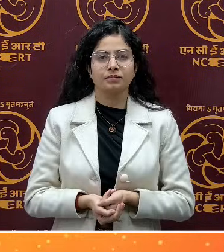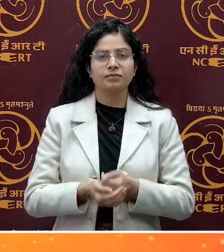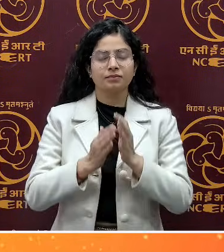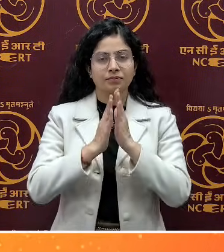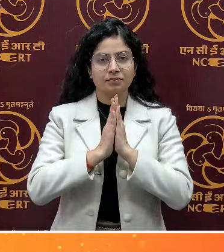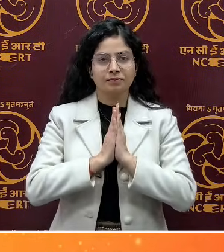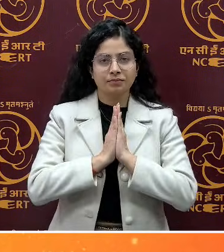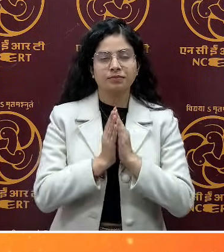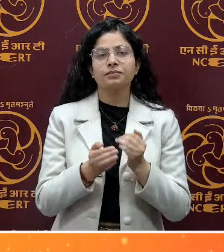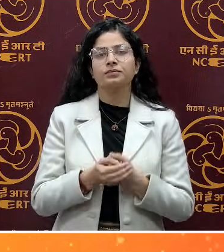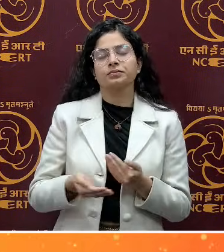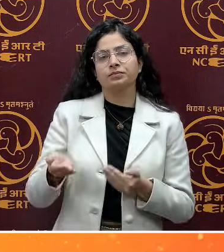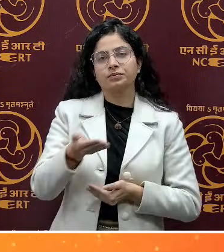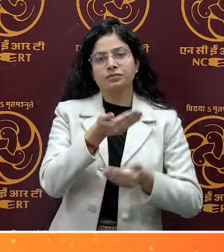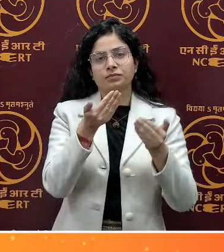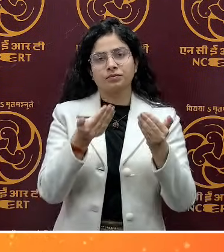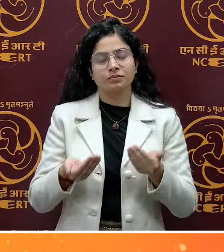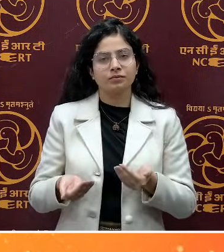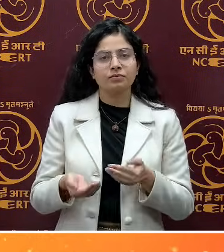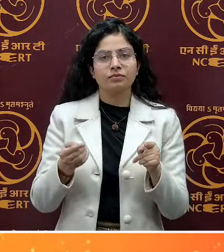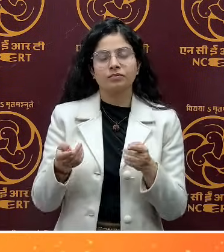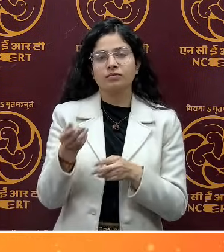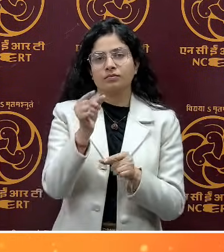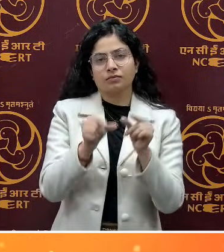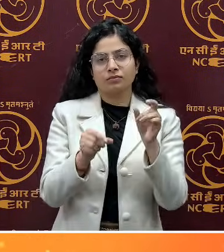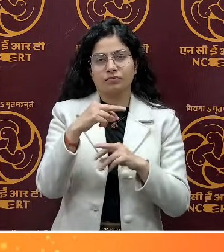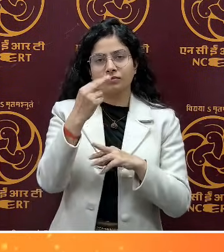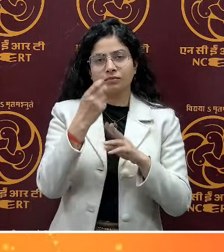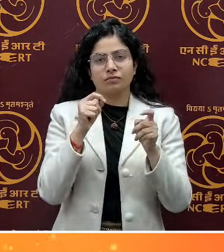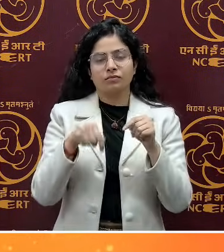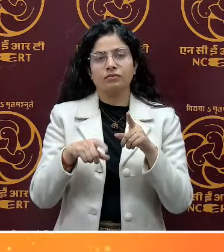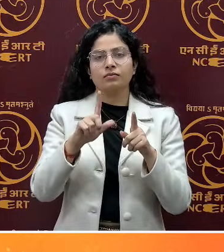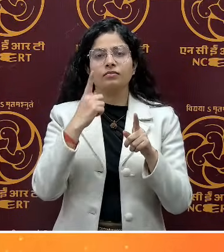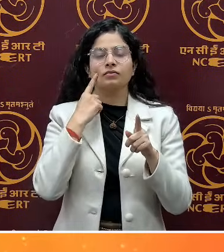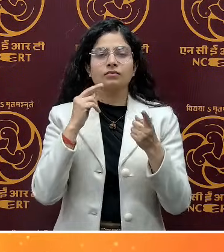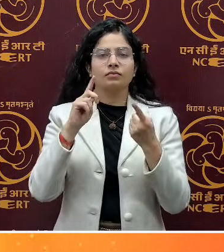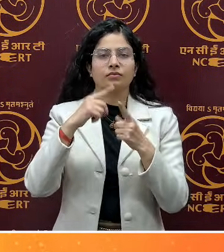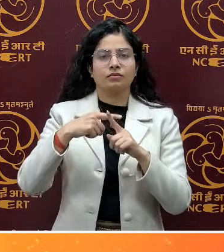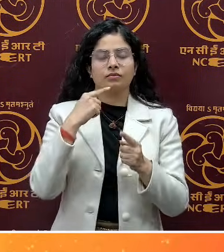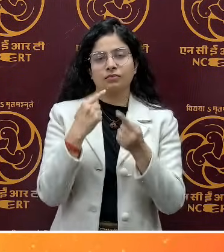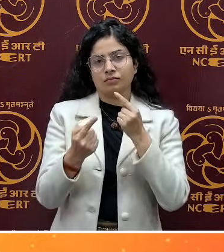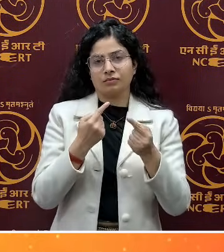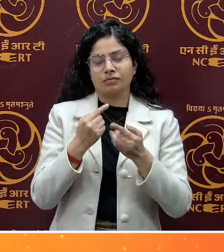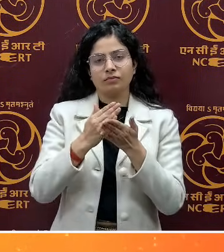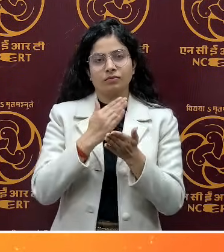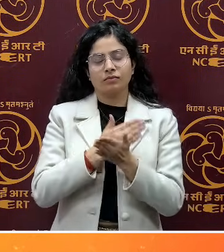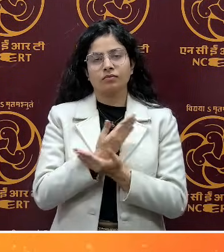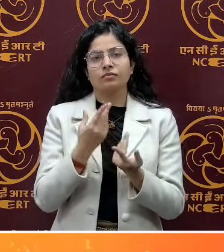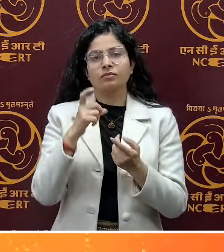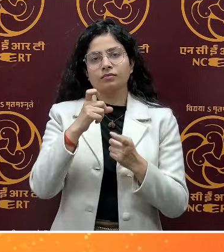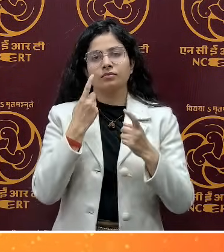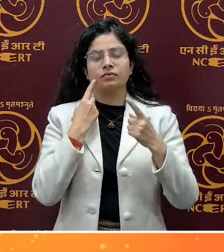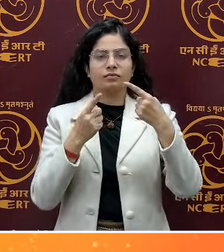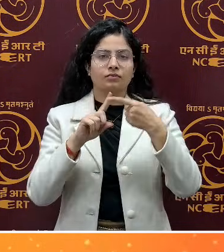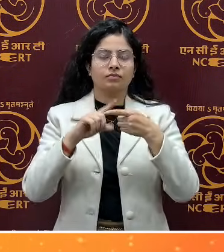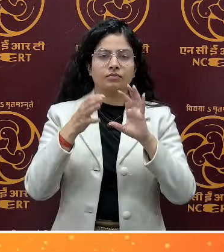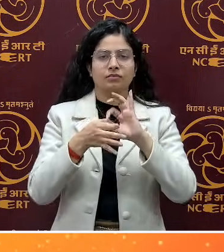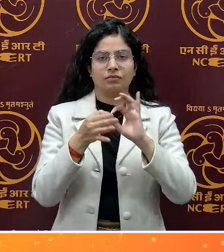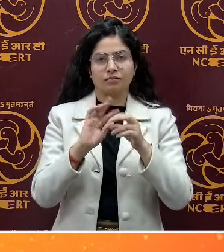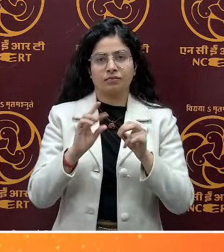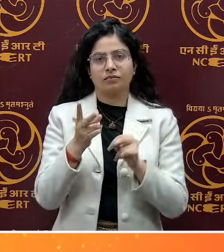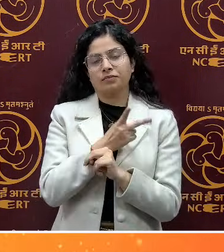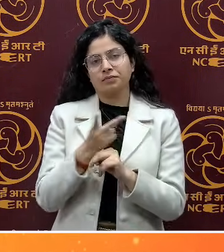Hello and namaskar and a very warm welcome to all the viewers in today's live and interactive session presented by CIET